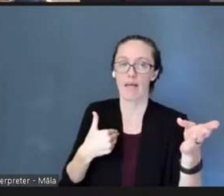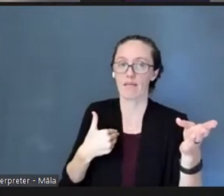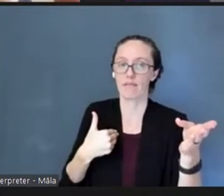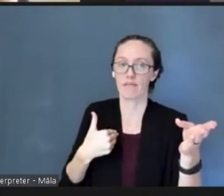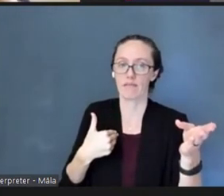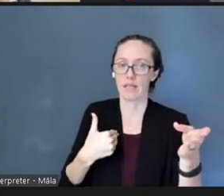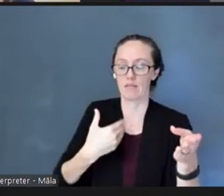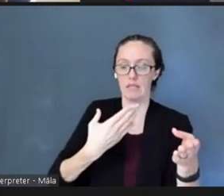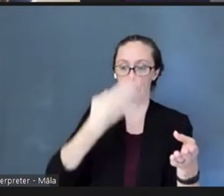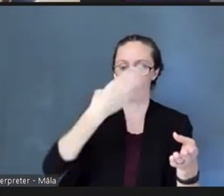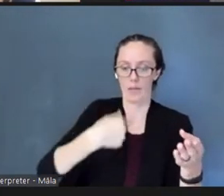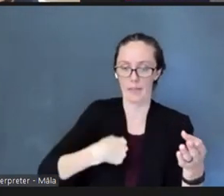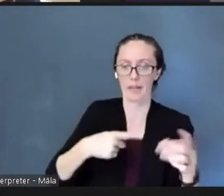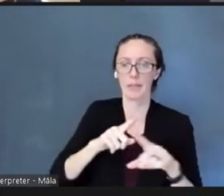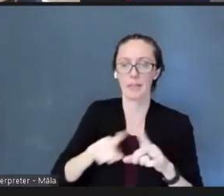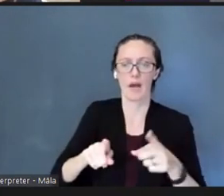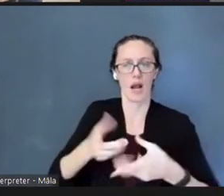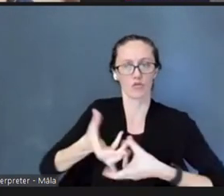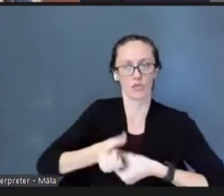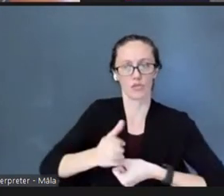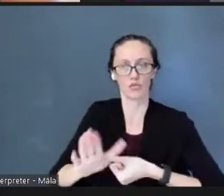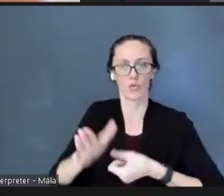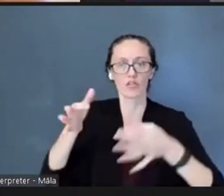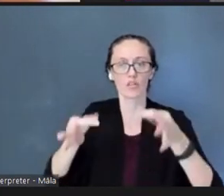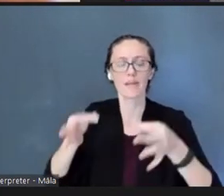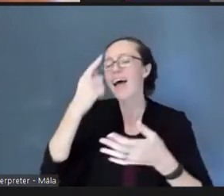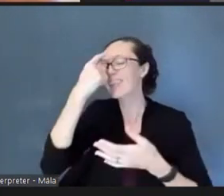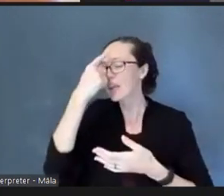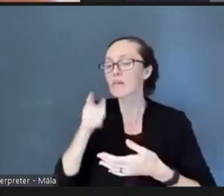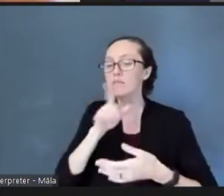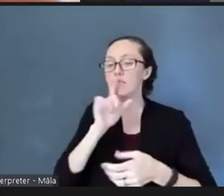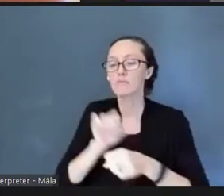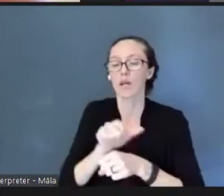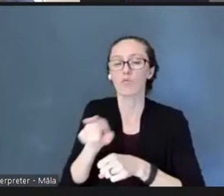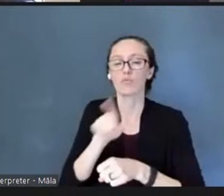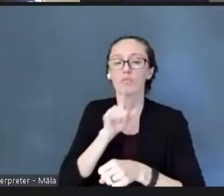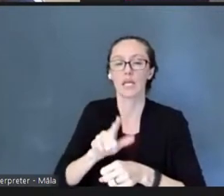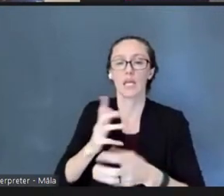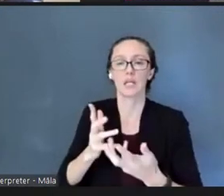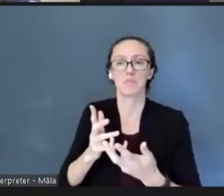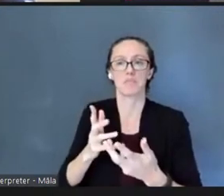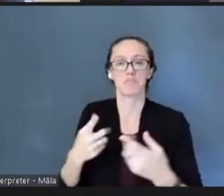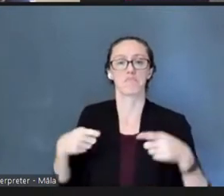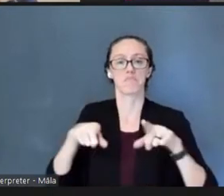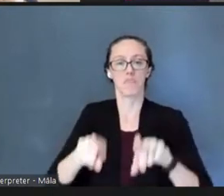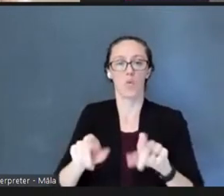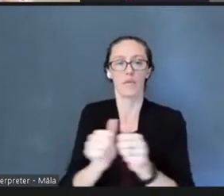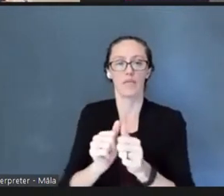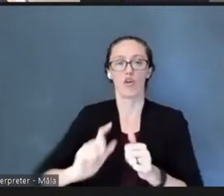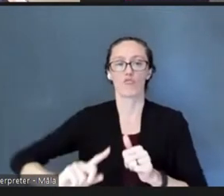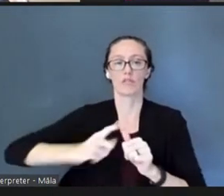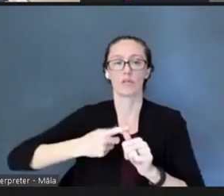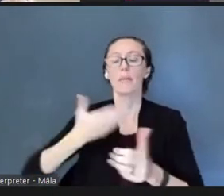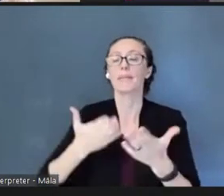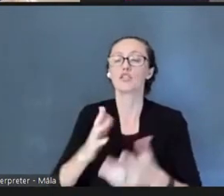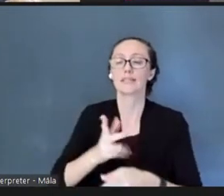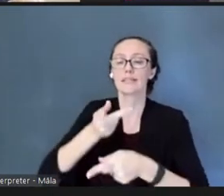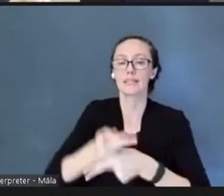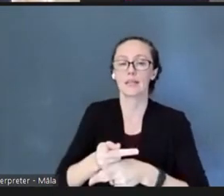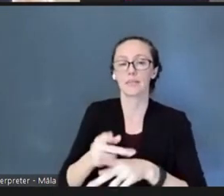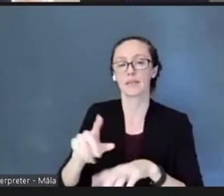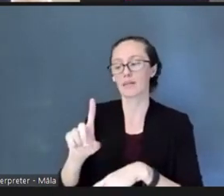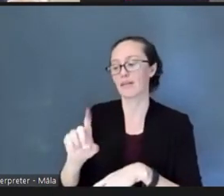sounds, I think, in line with what the original intent was. So okay. I'd be amenable. Okay. Maybe so just keep an effective date on it. Yeah, sure.